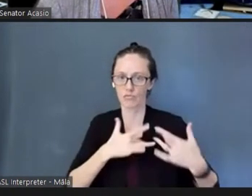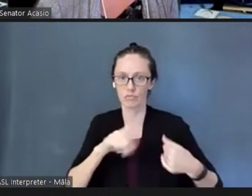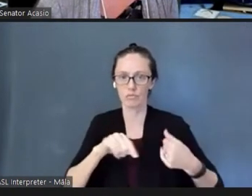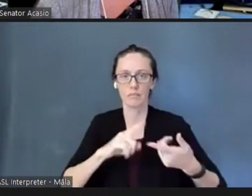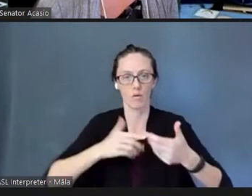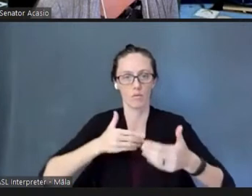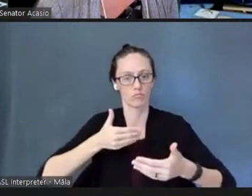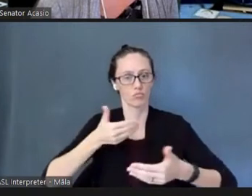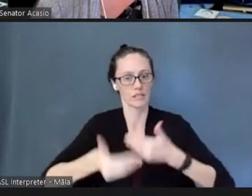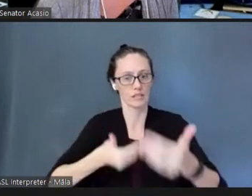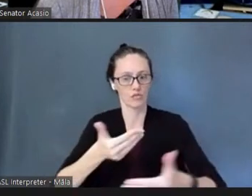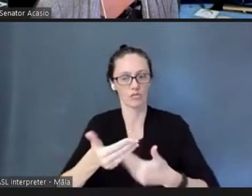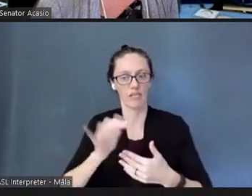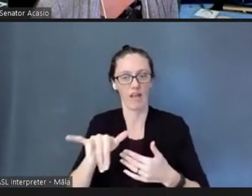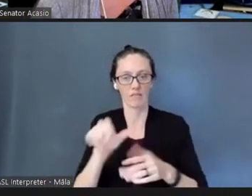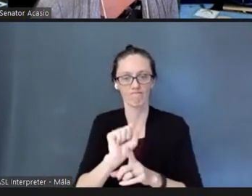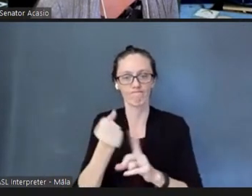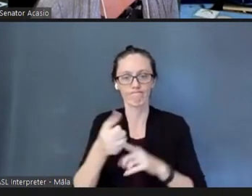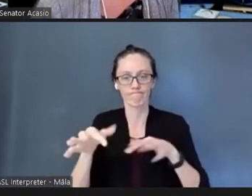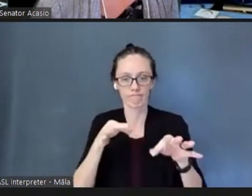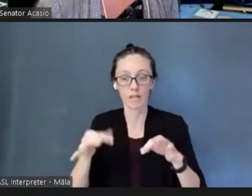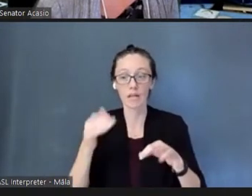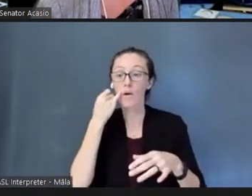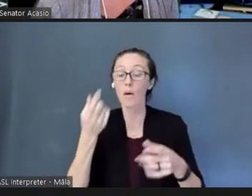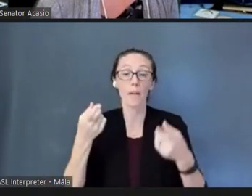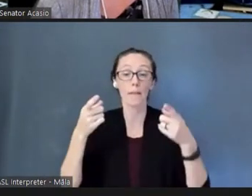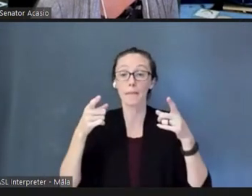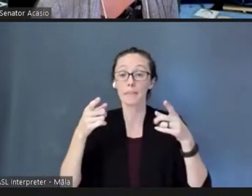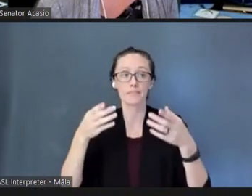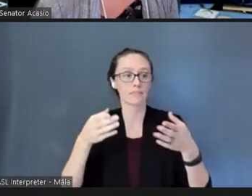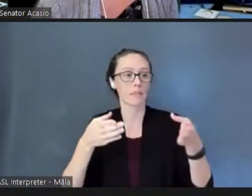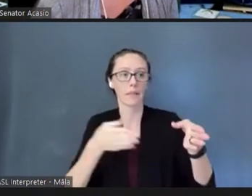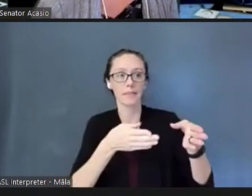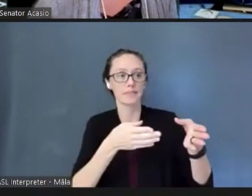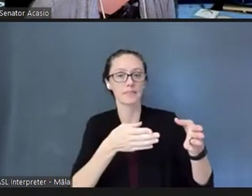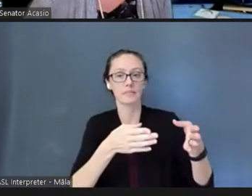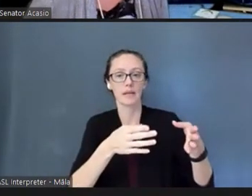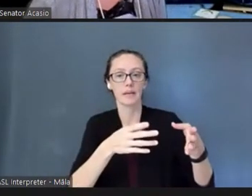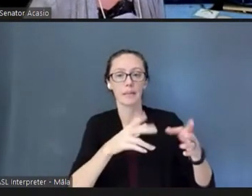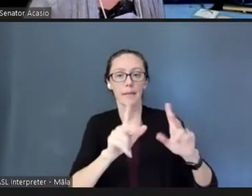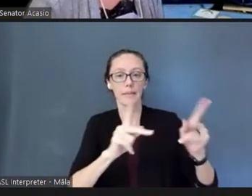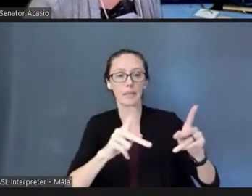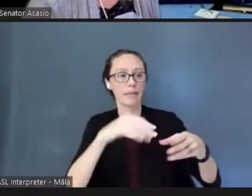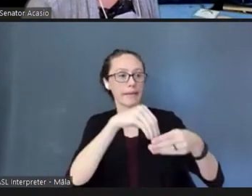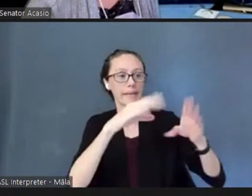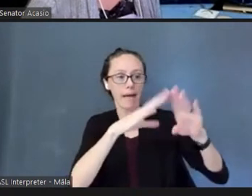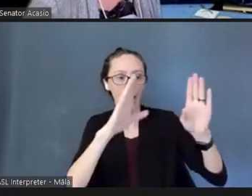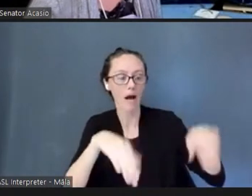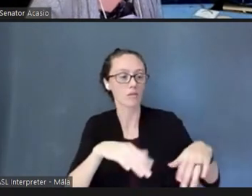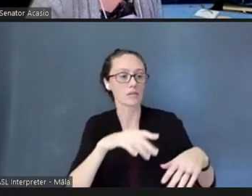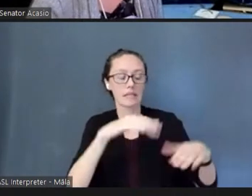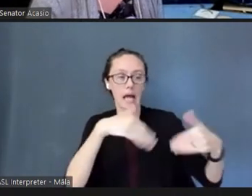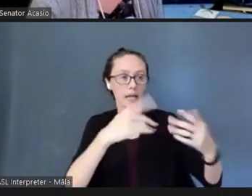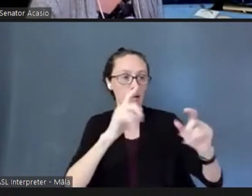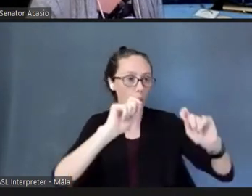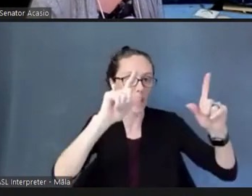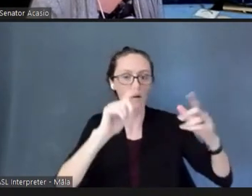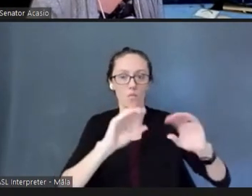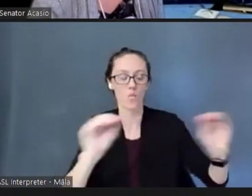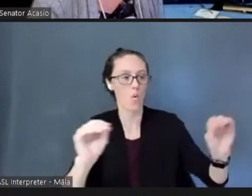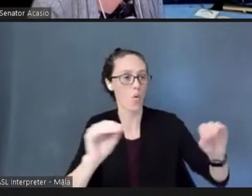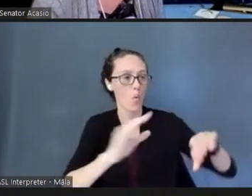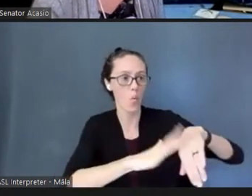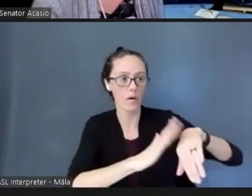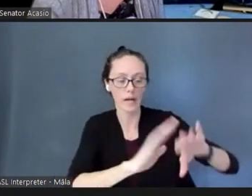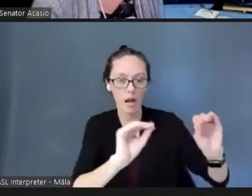the situation that's been described before, where somebody bursts in while people are not fully awake or without any warning,